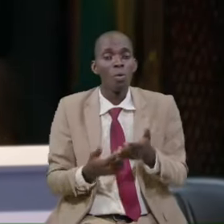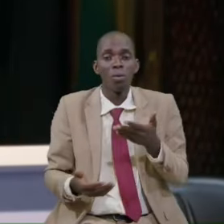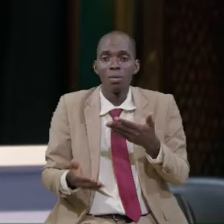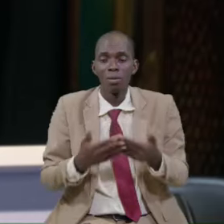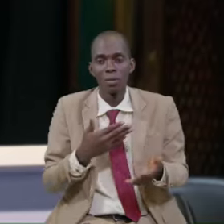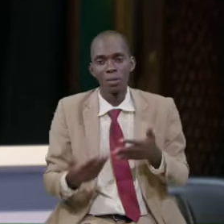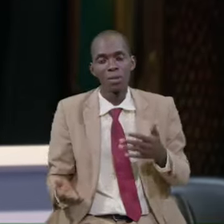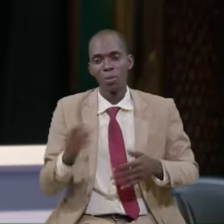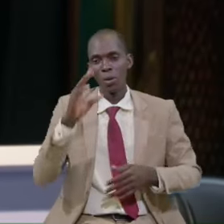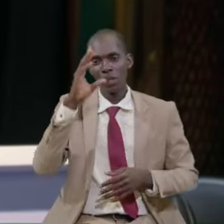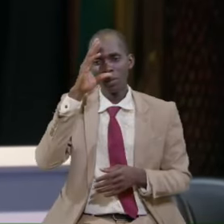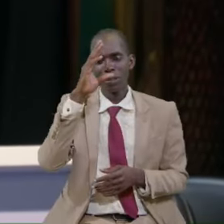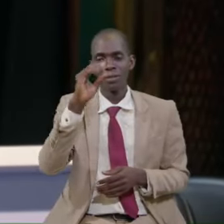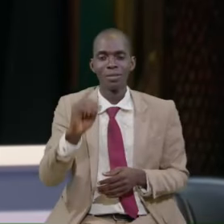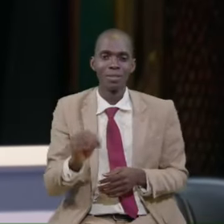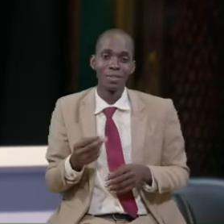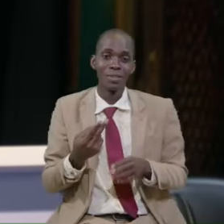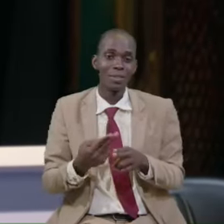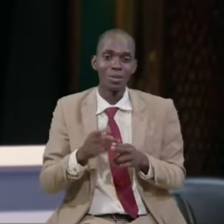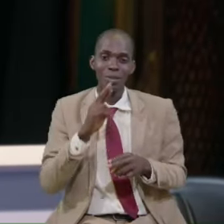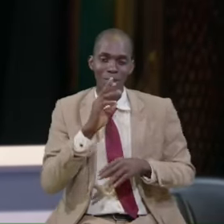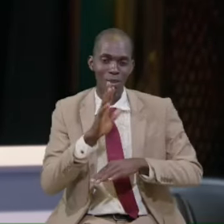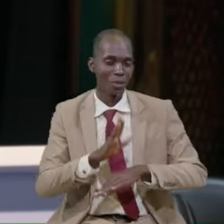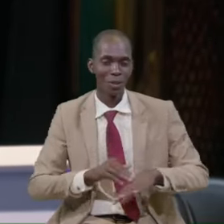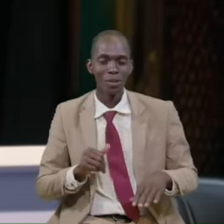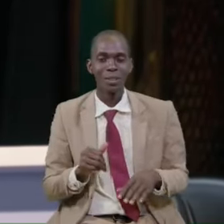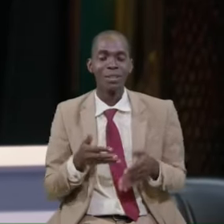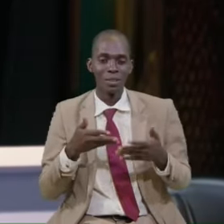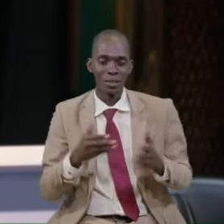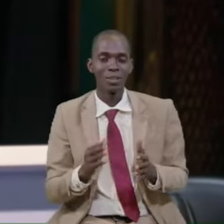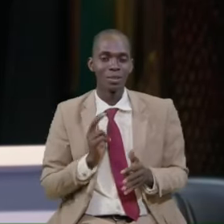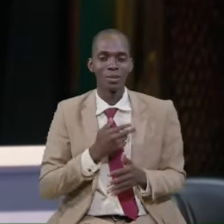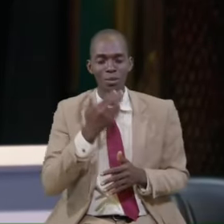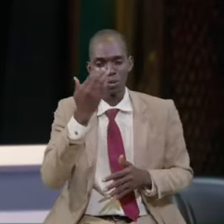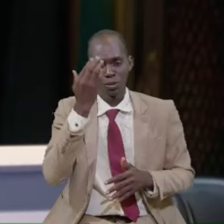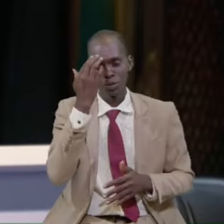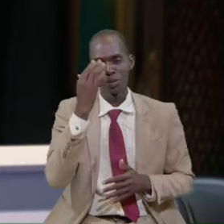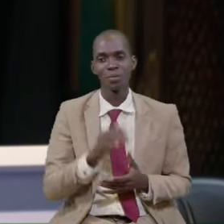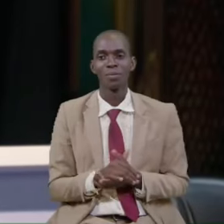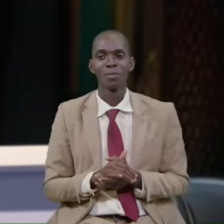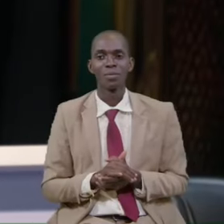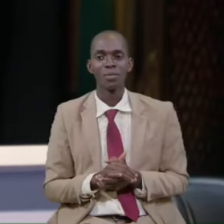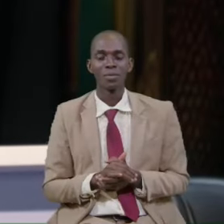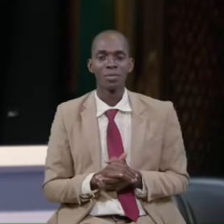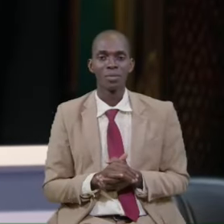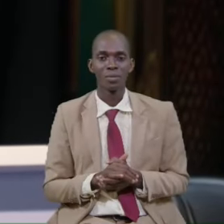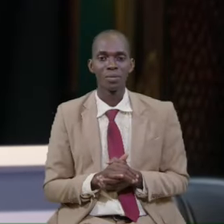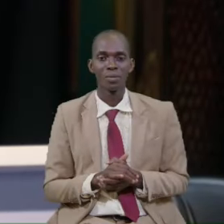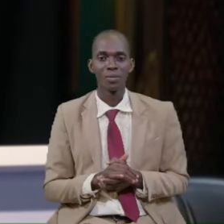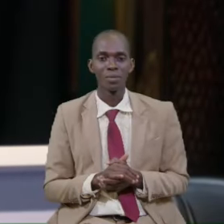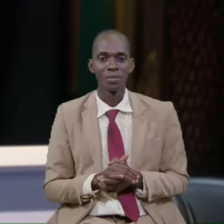please state it there, because it's going to help us, to help you as well. Cancel